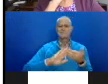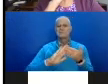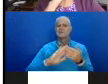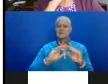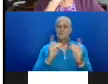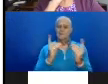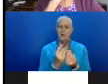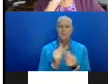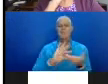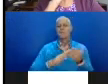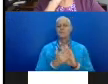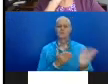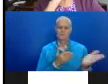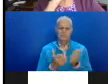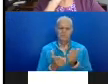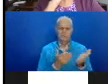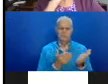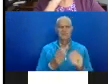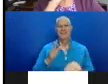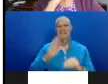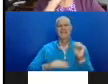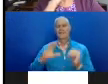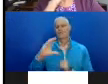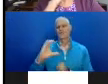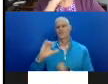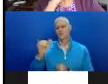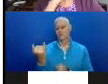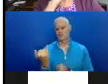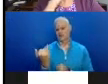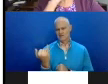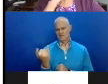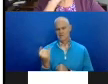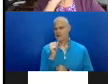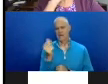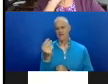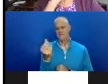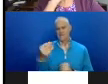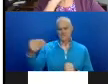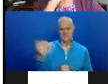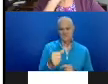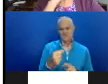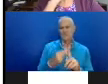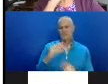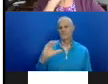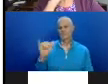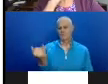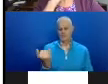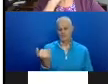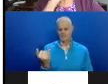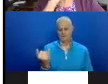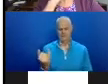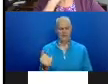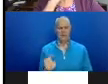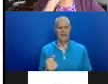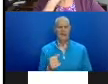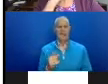government department, as opposed to criminal justice. So we weren't funded through criminal justice, and that didn't happen really in